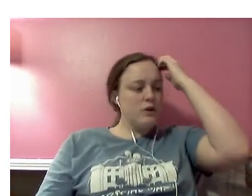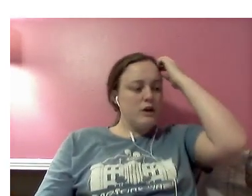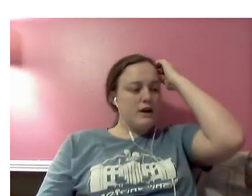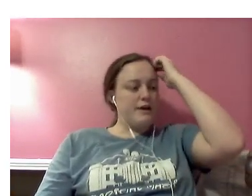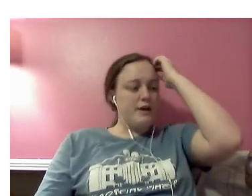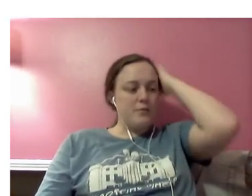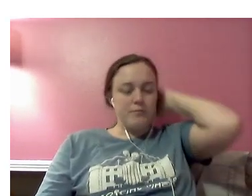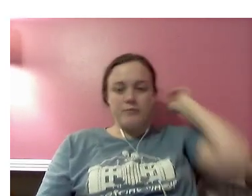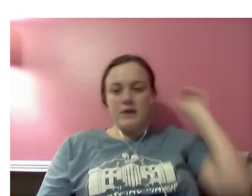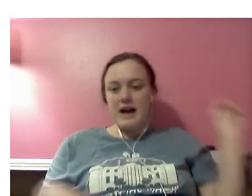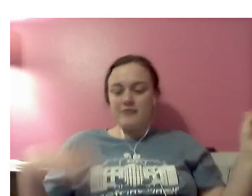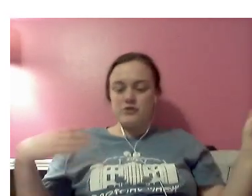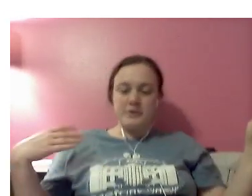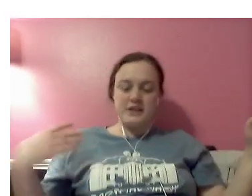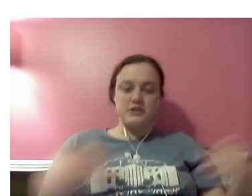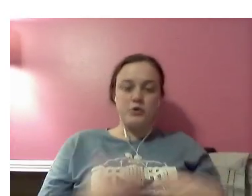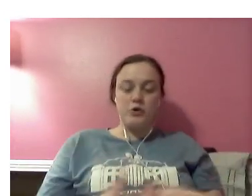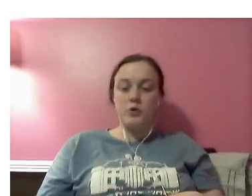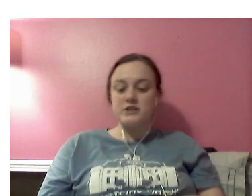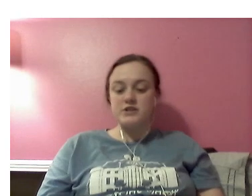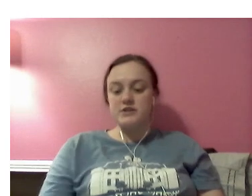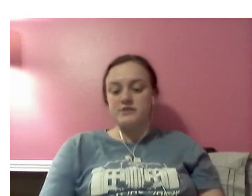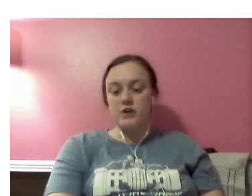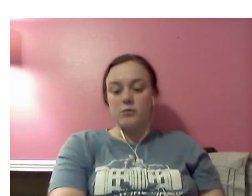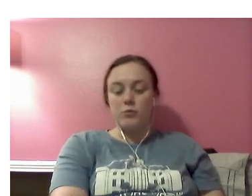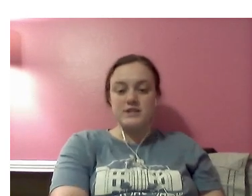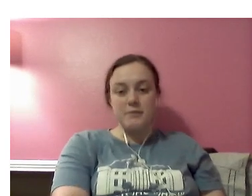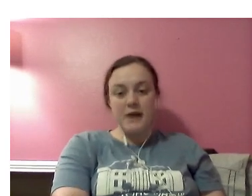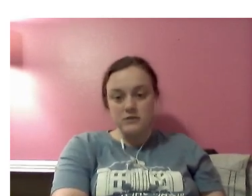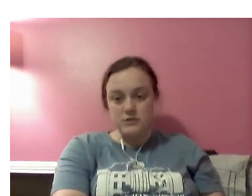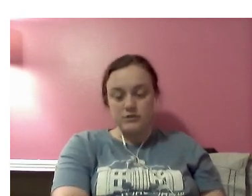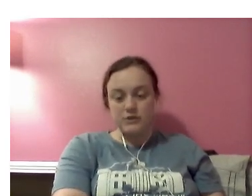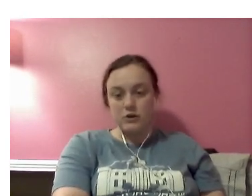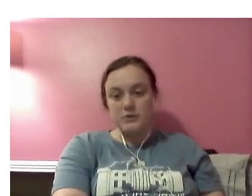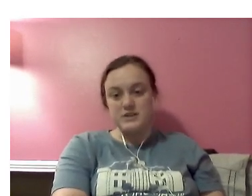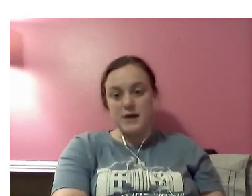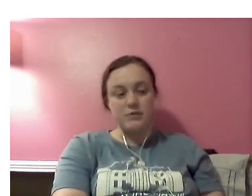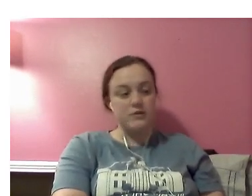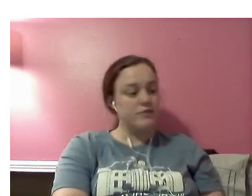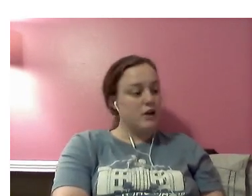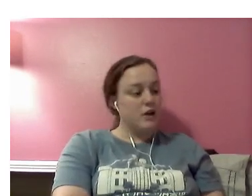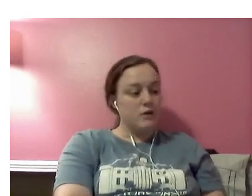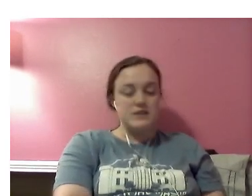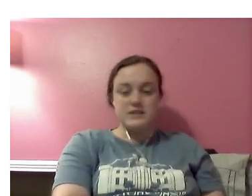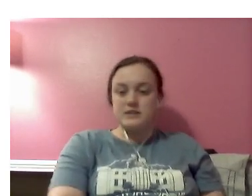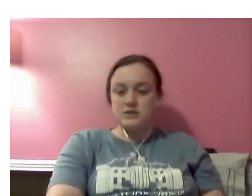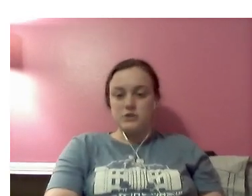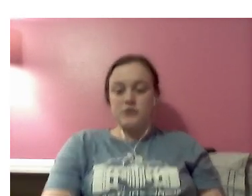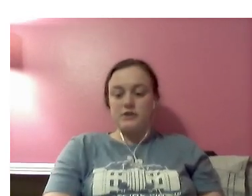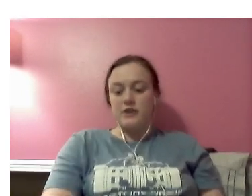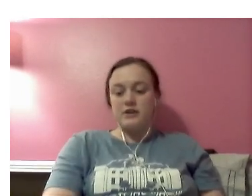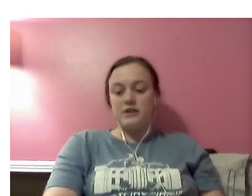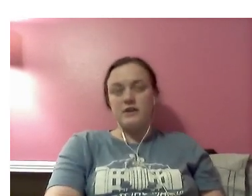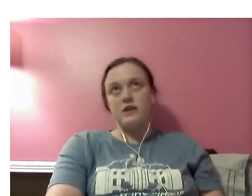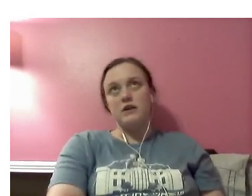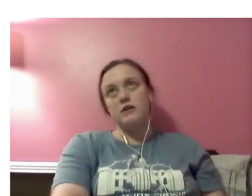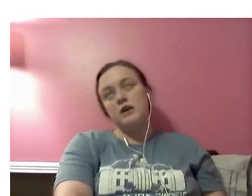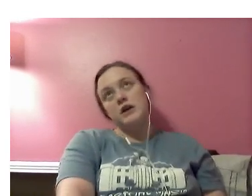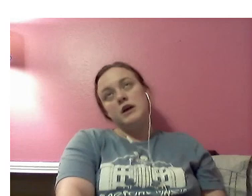So, after we continue our questions from what type of house do you live, or what type of residence do you live in,